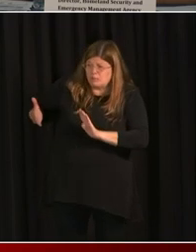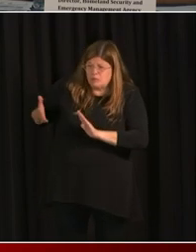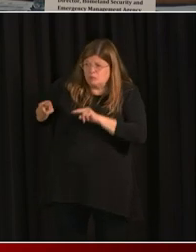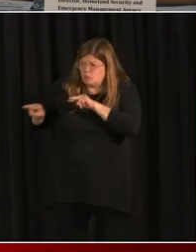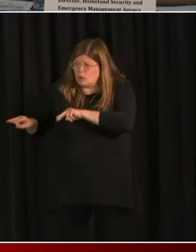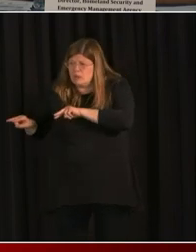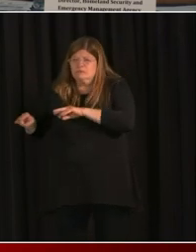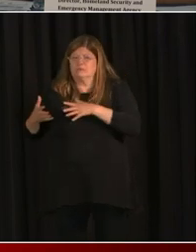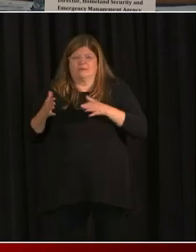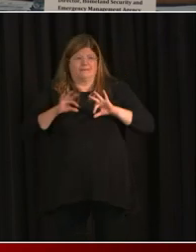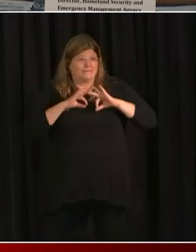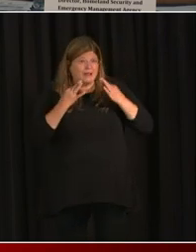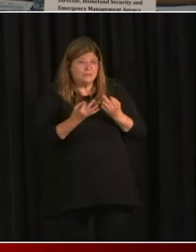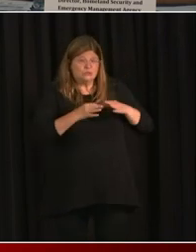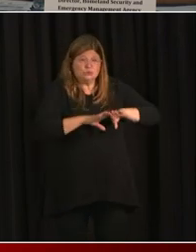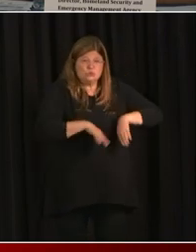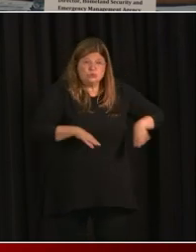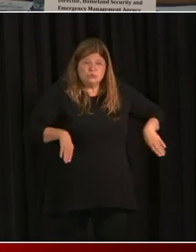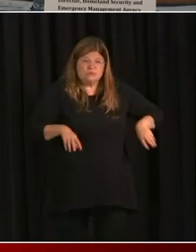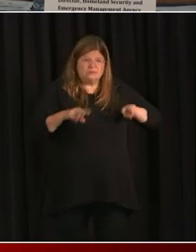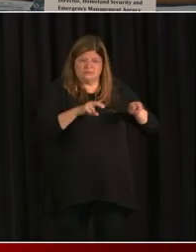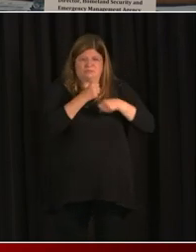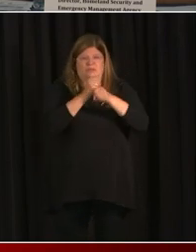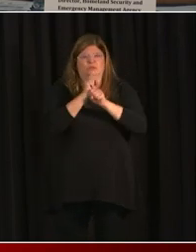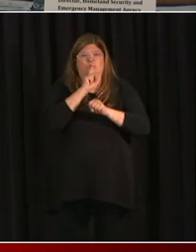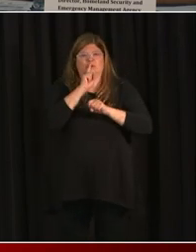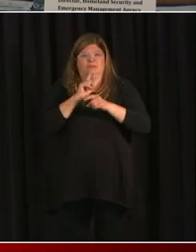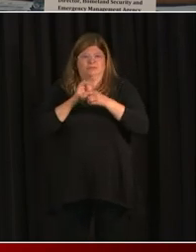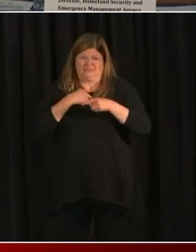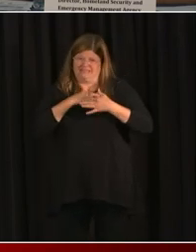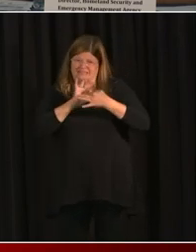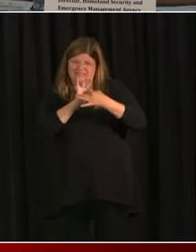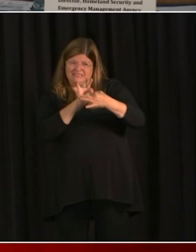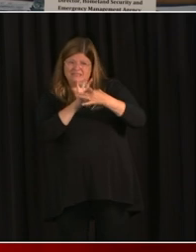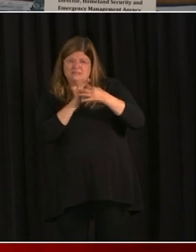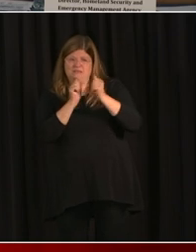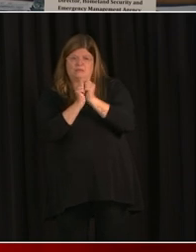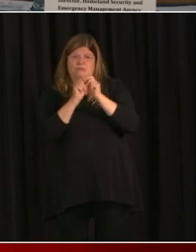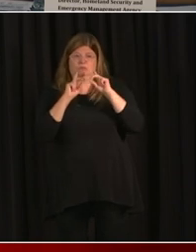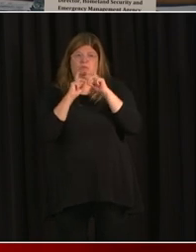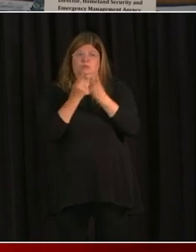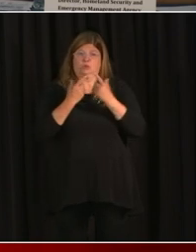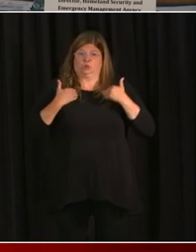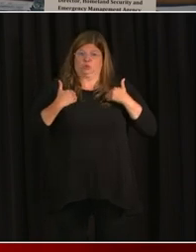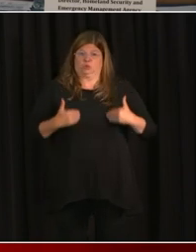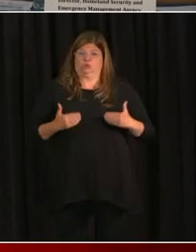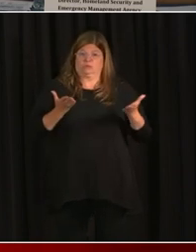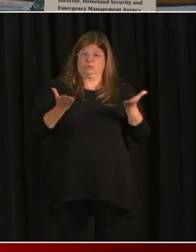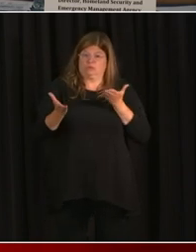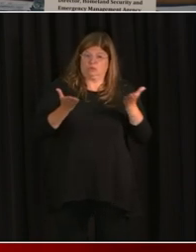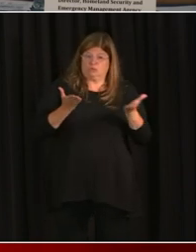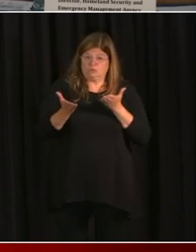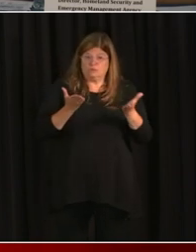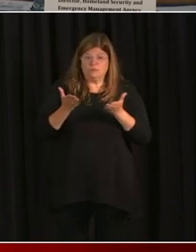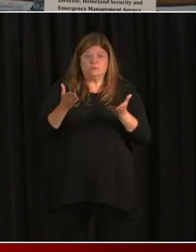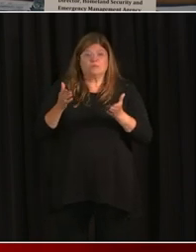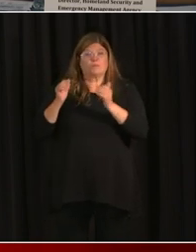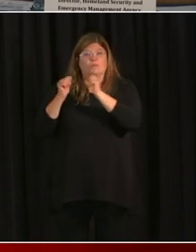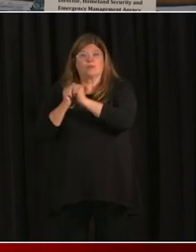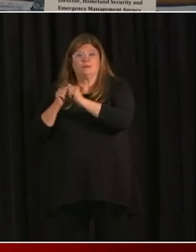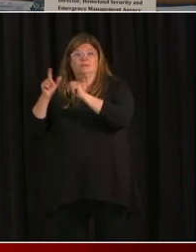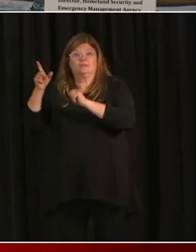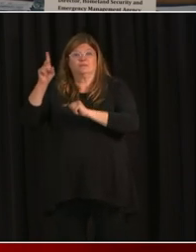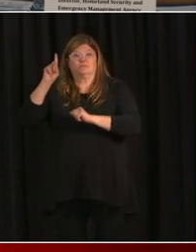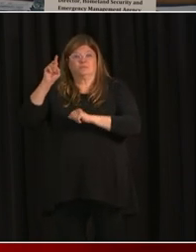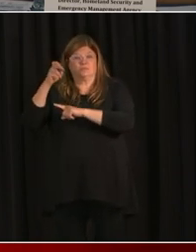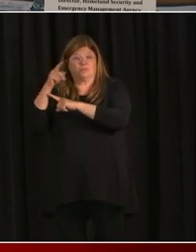DCHCEMA will continue to coordinate with the DC Department of Human Services and with Department of Parks and